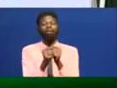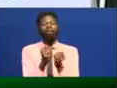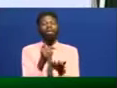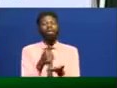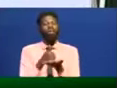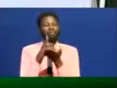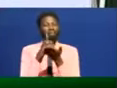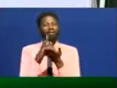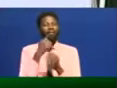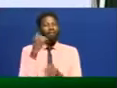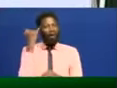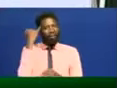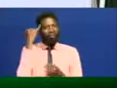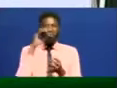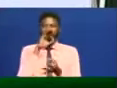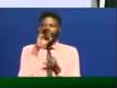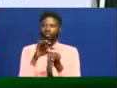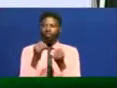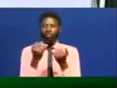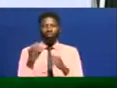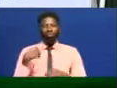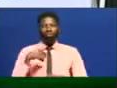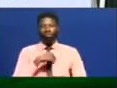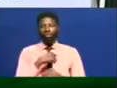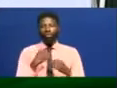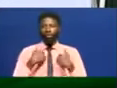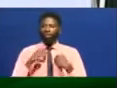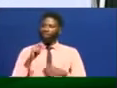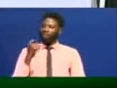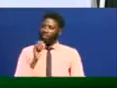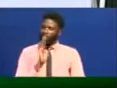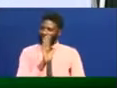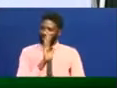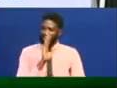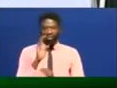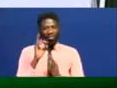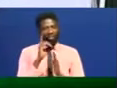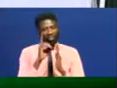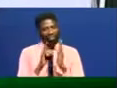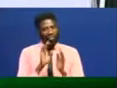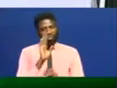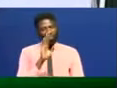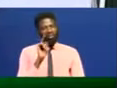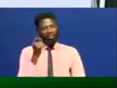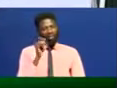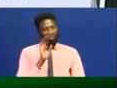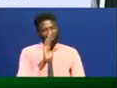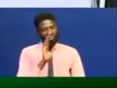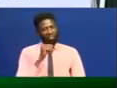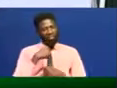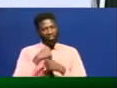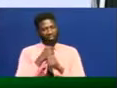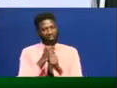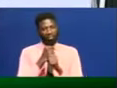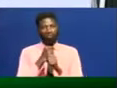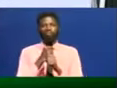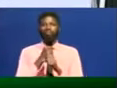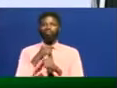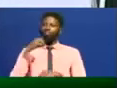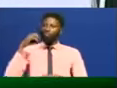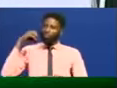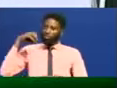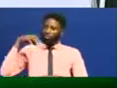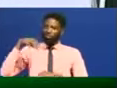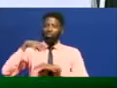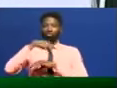idea. And now we have a Kenyan-made, Kenyan-designed, Kenyan-produced electronic